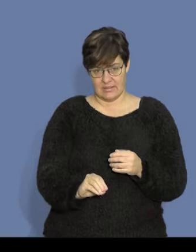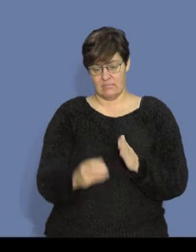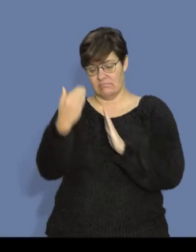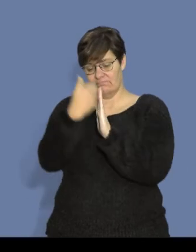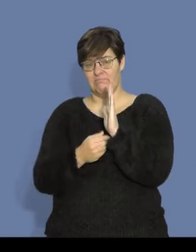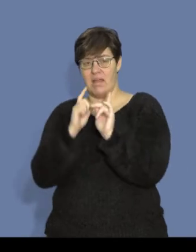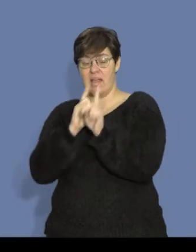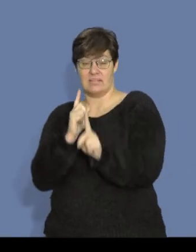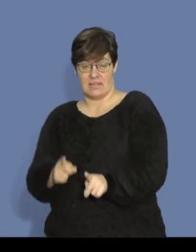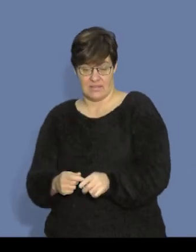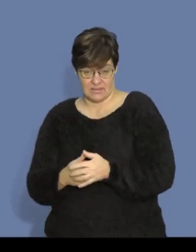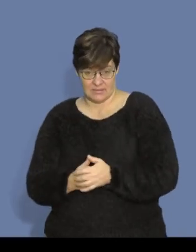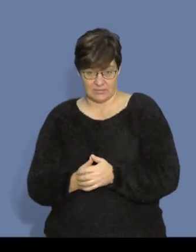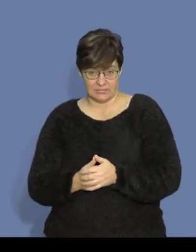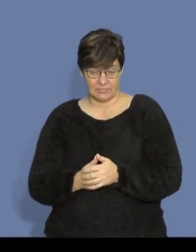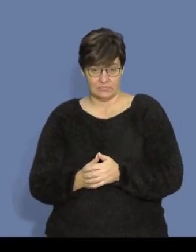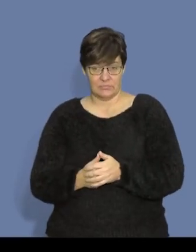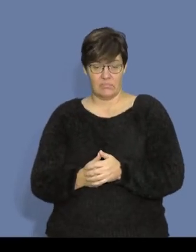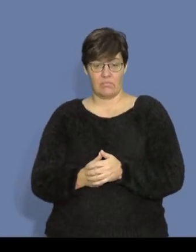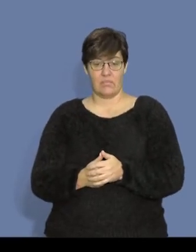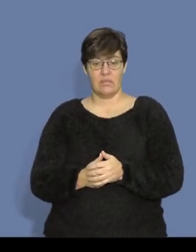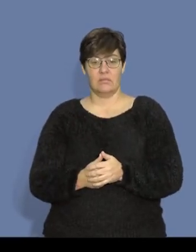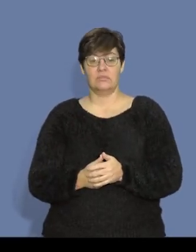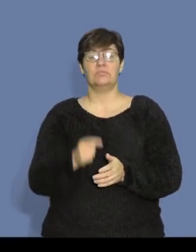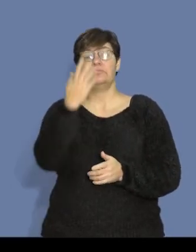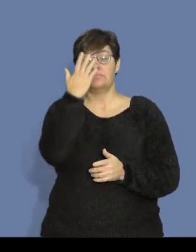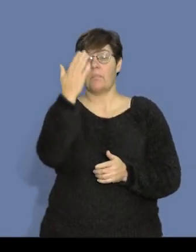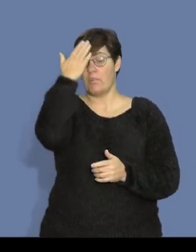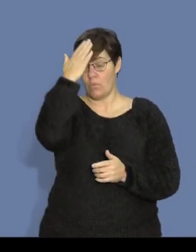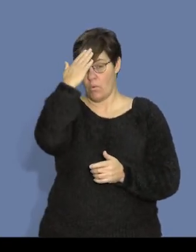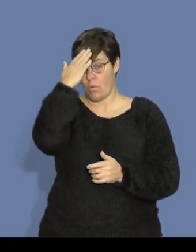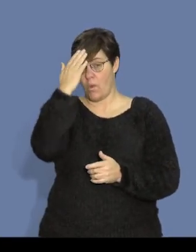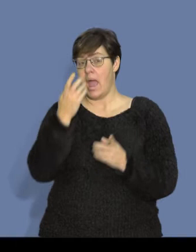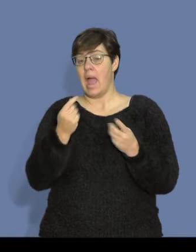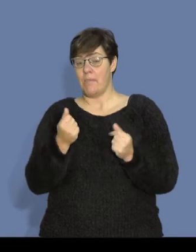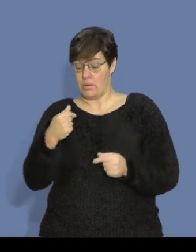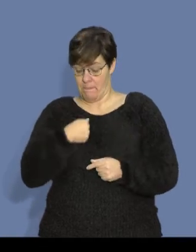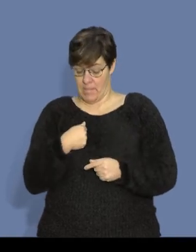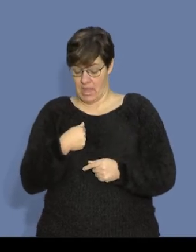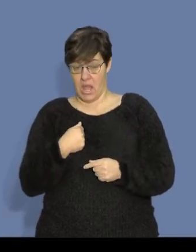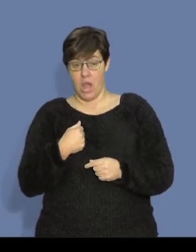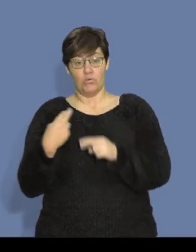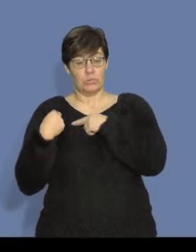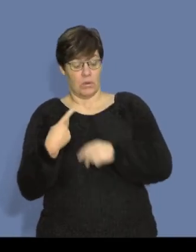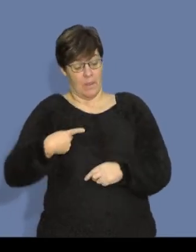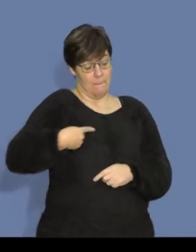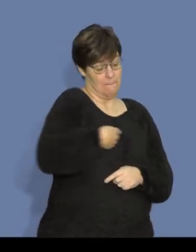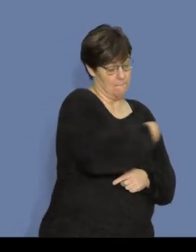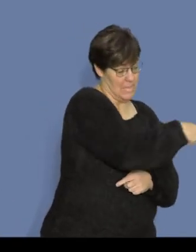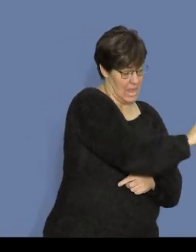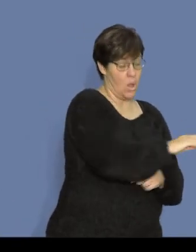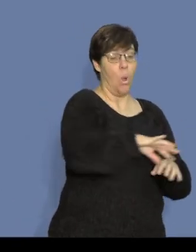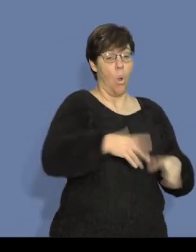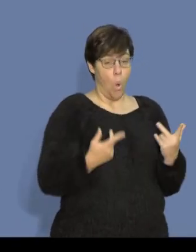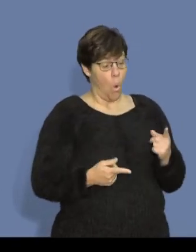sheet. Calculate the amount due to or receivable from SARS and indicate whether the amount